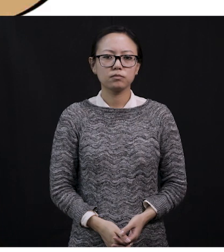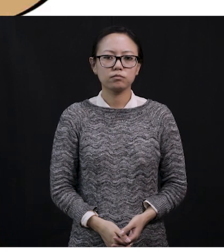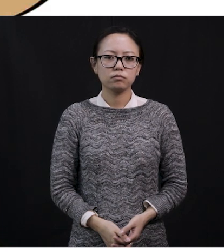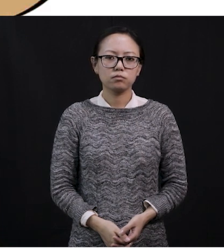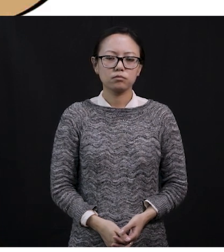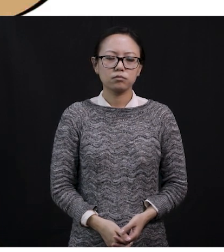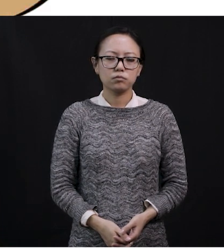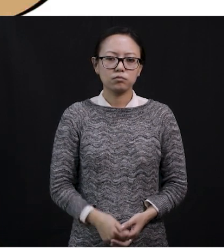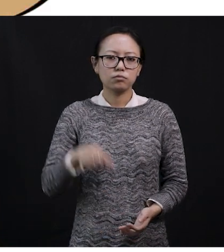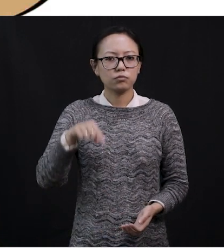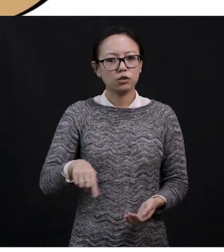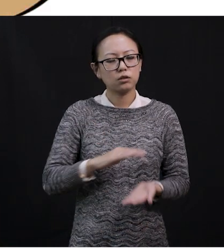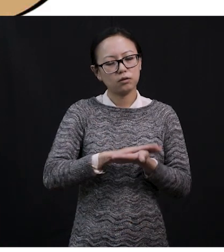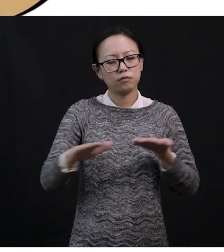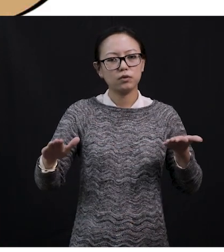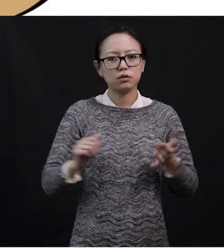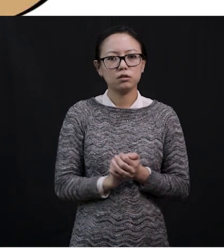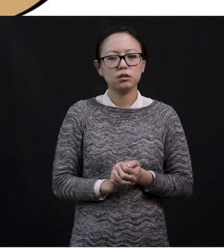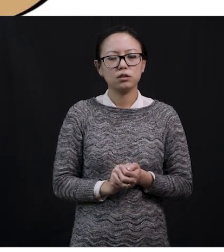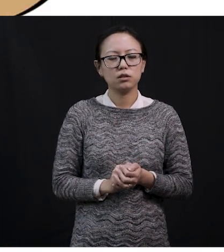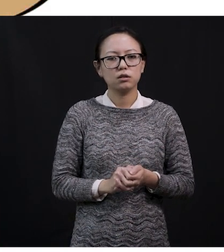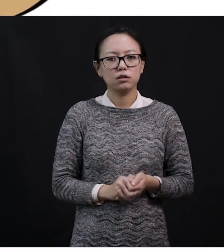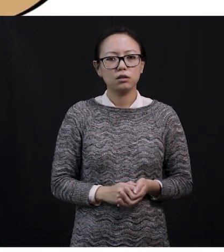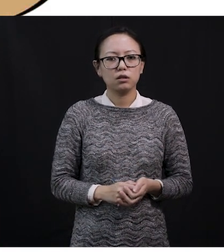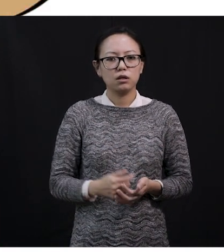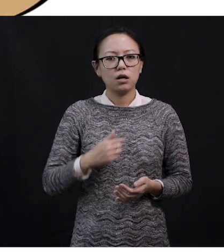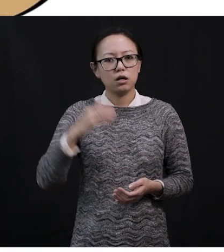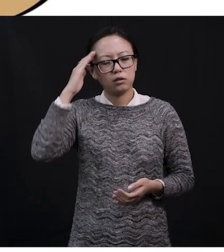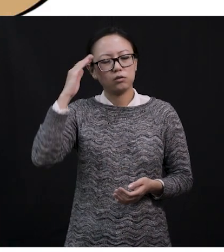And on that note, we have come to the end of our class. I'm sure